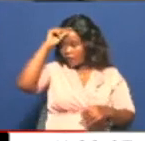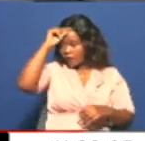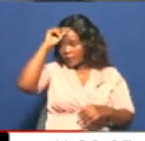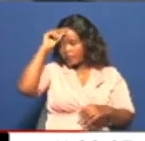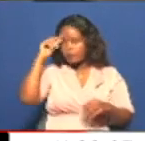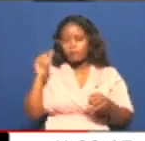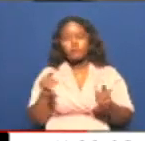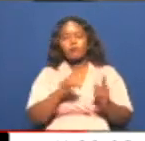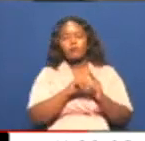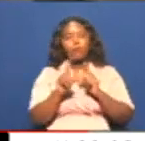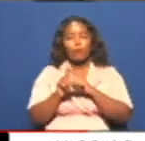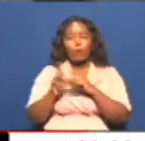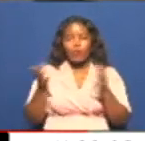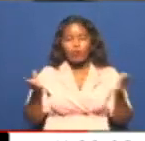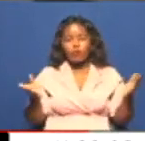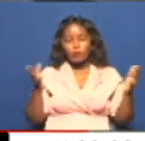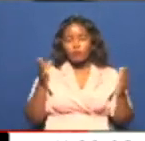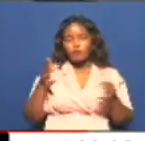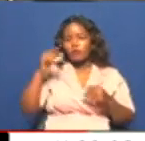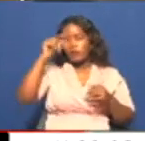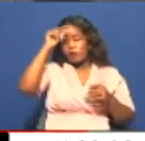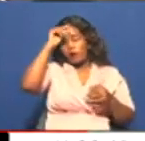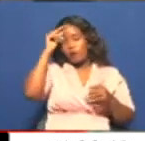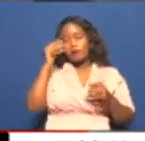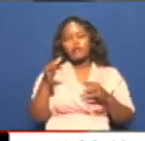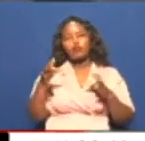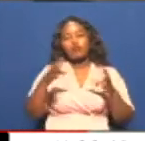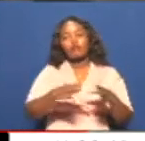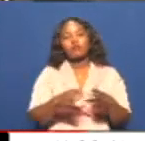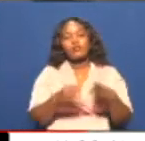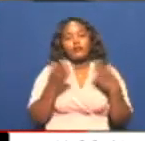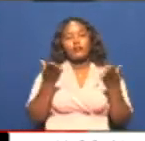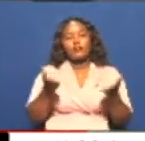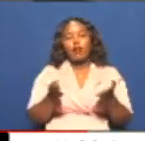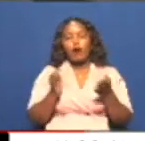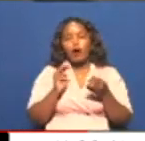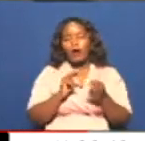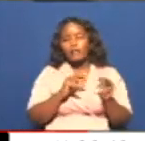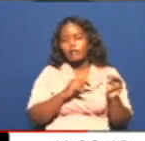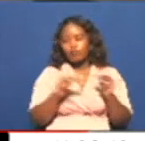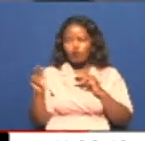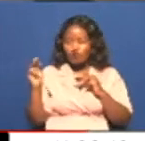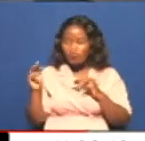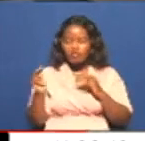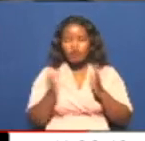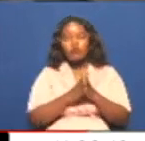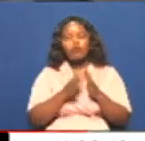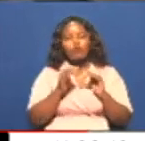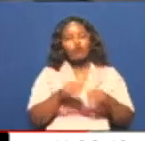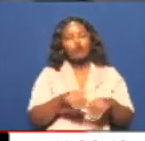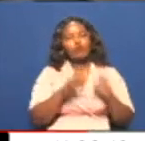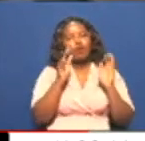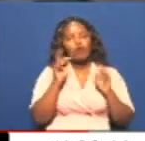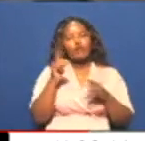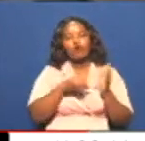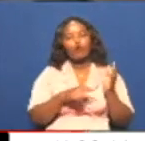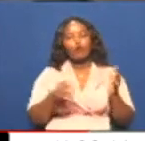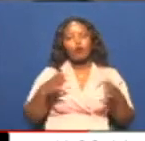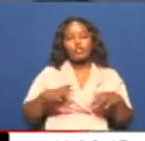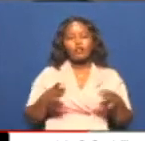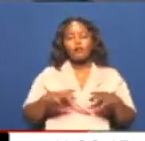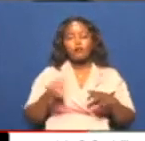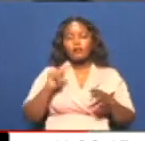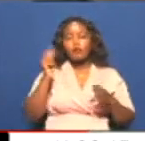the government agencies sort of are now moving and following what the people of Kenya expect them